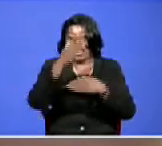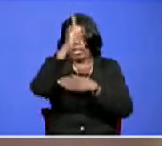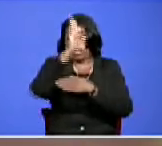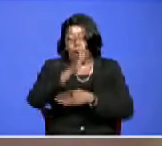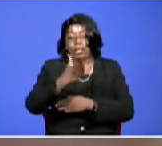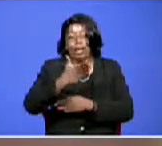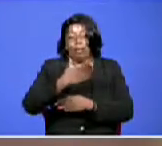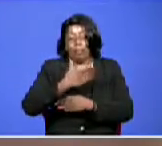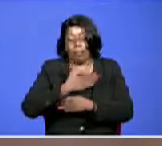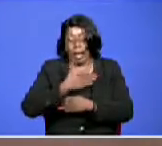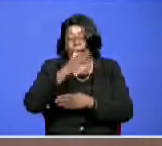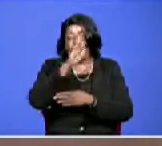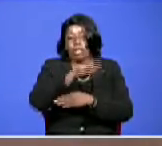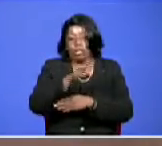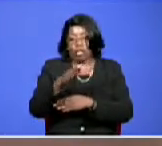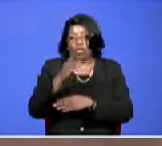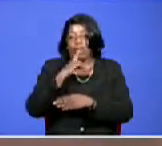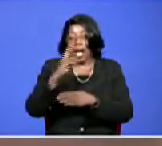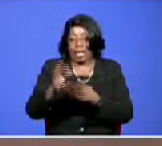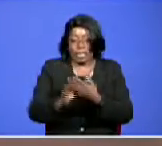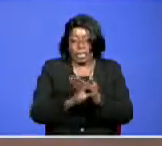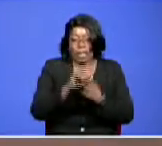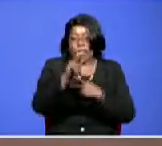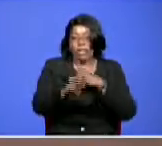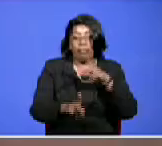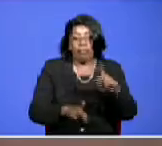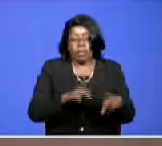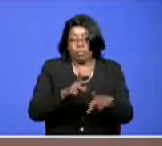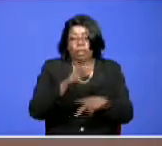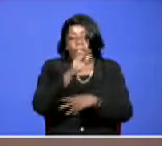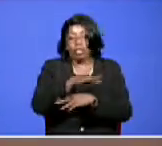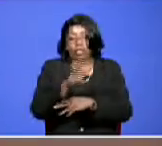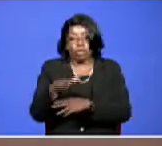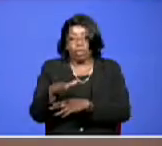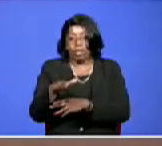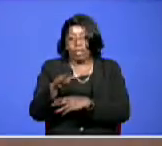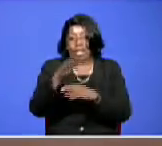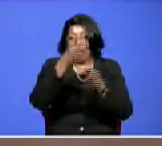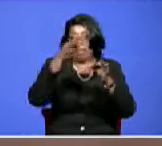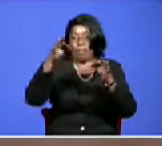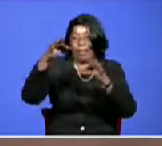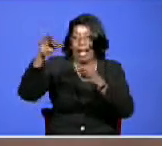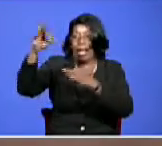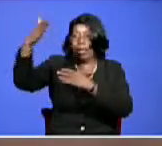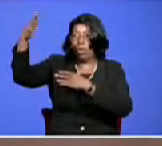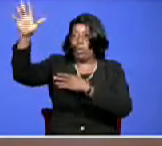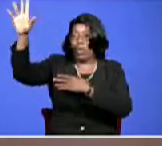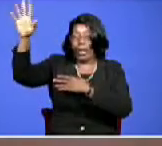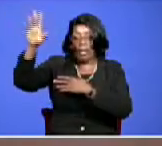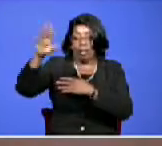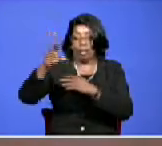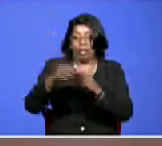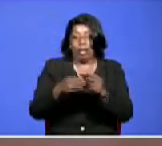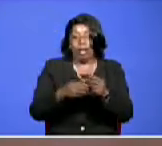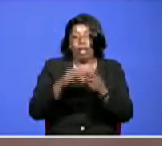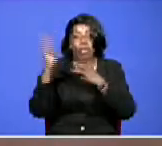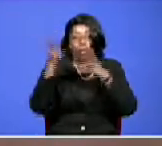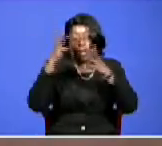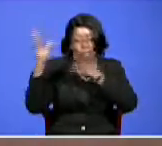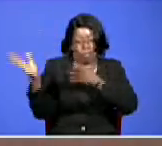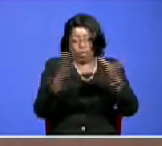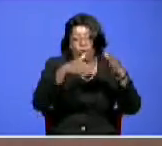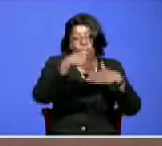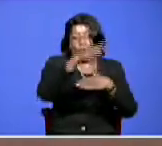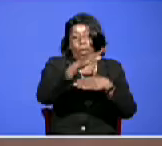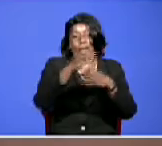my children are safe. Children fly away, blow their hands. Plenty of them